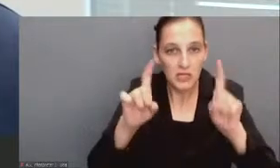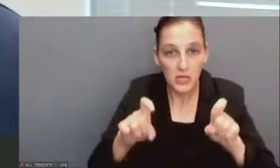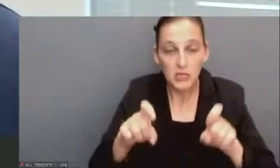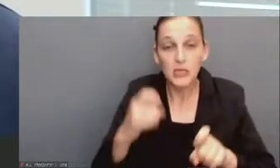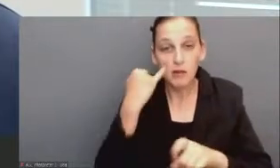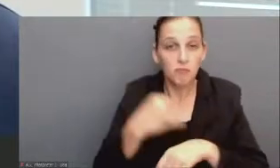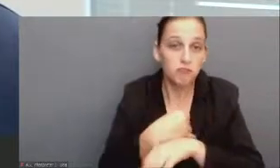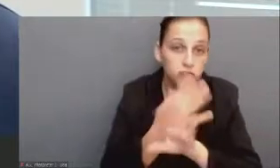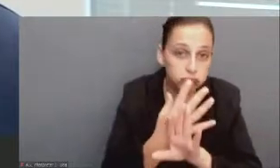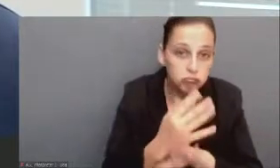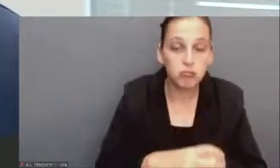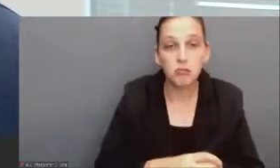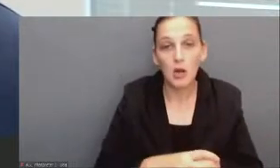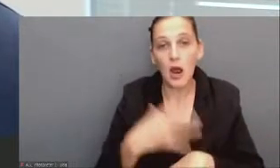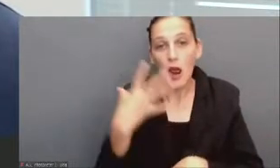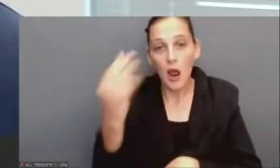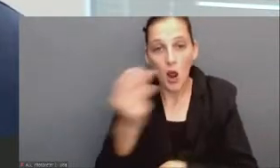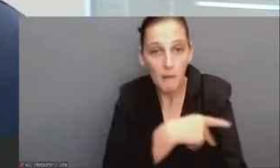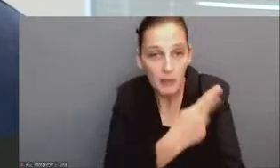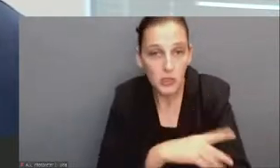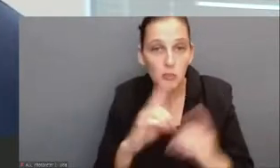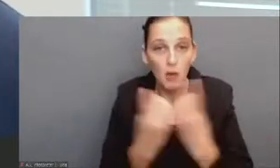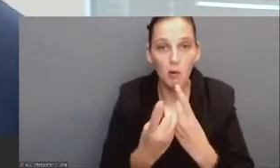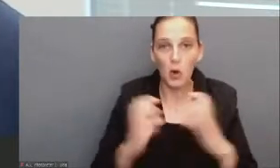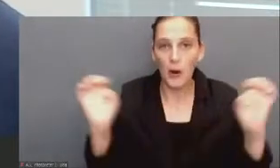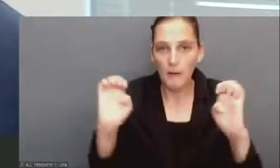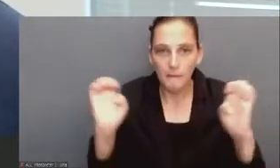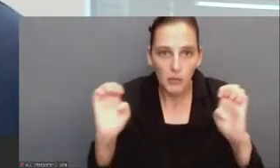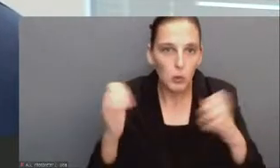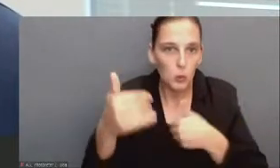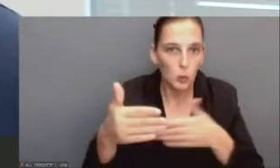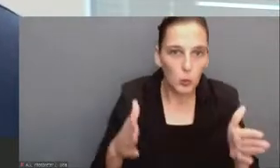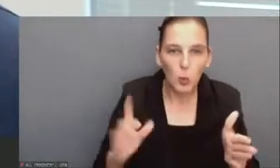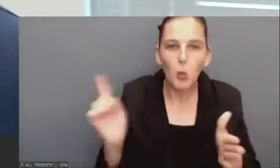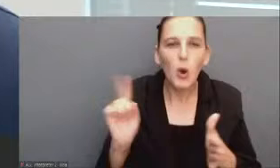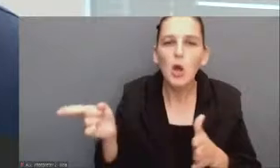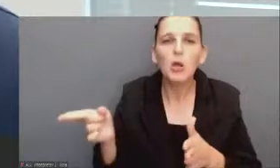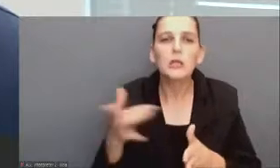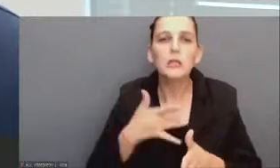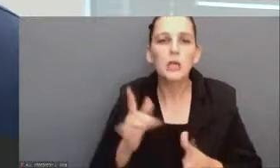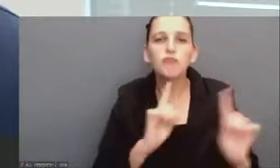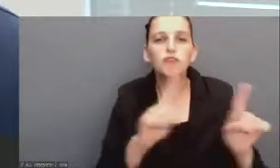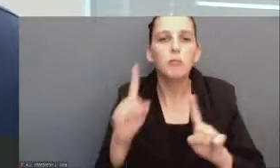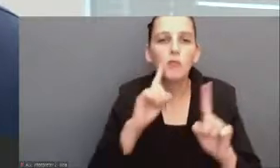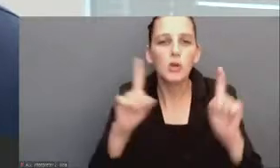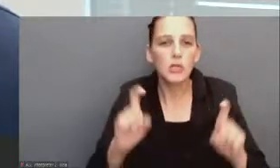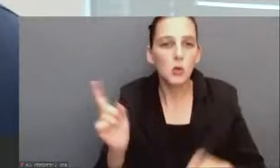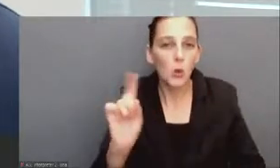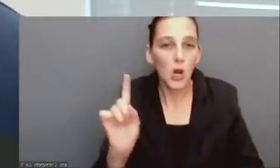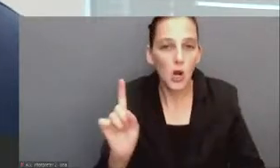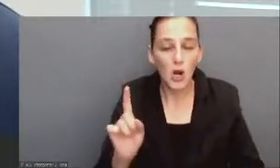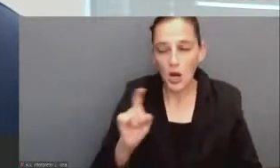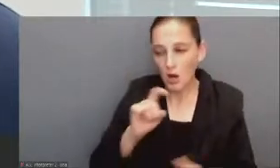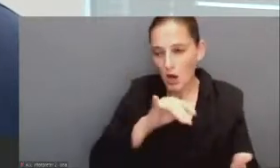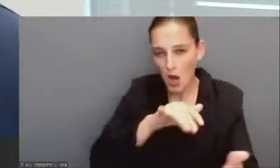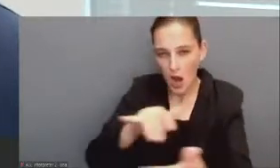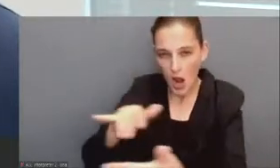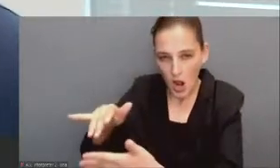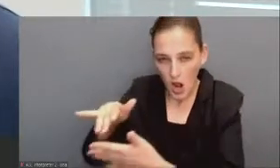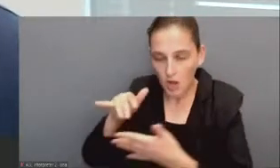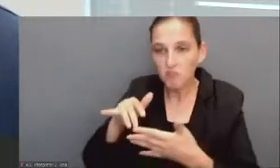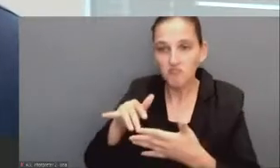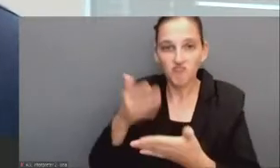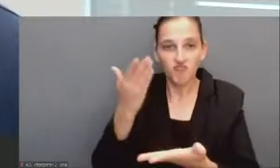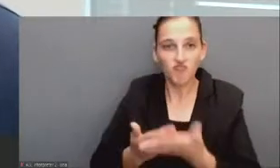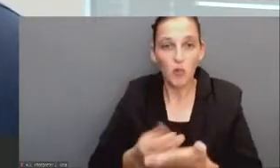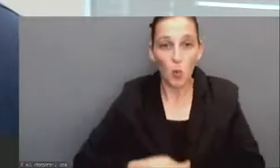an outpatient or emergency department, or an inpatient unit. And what they found, perhaps not surprisingly, that white and